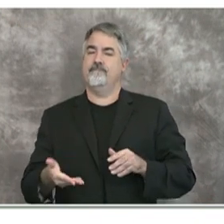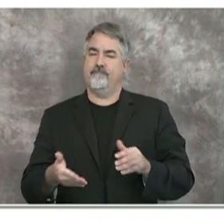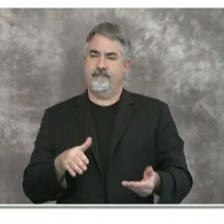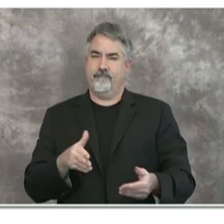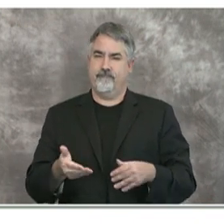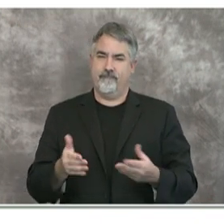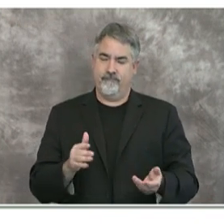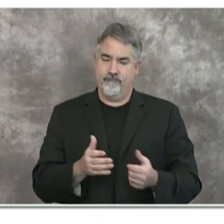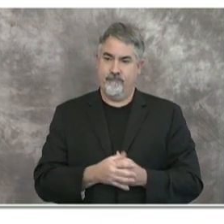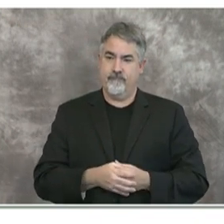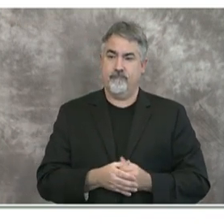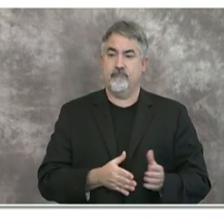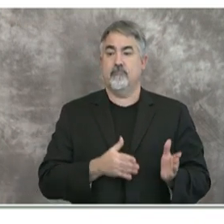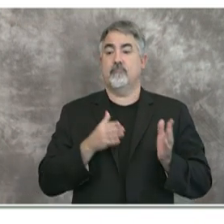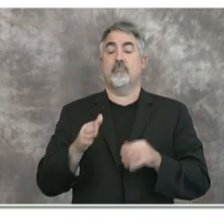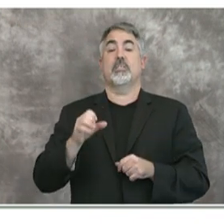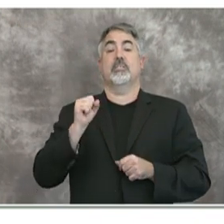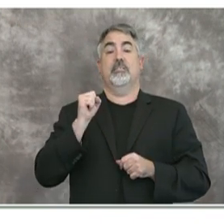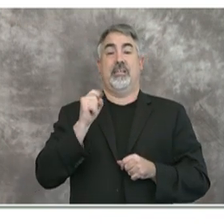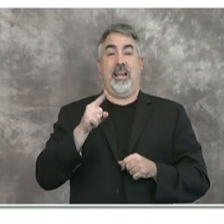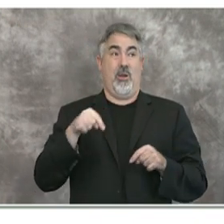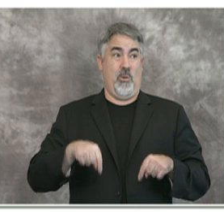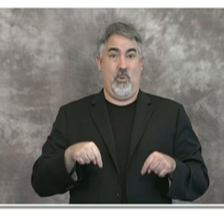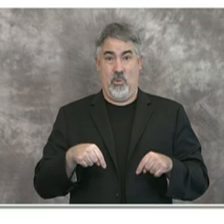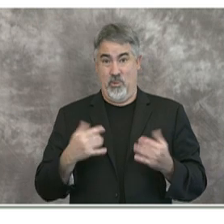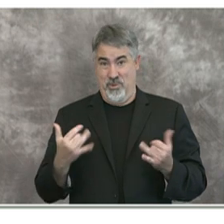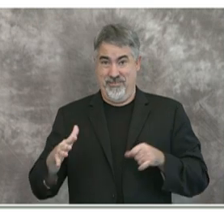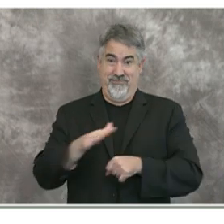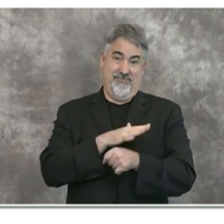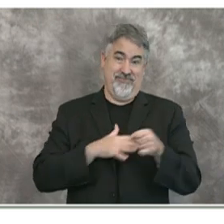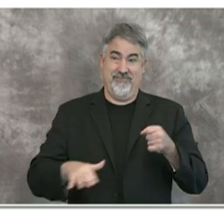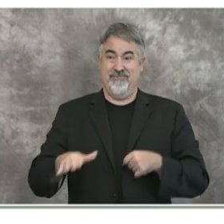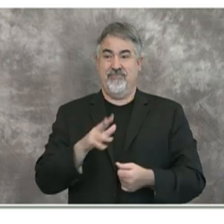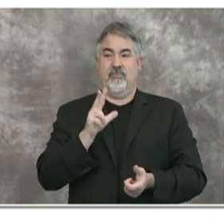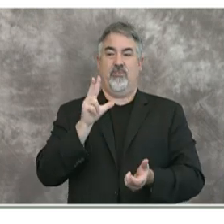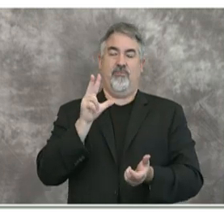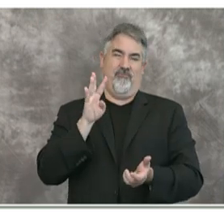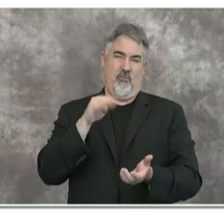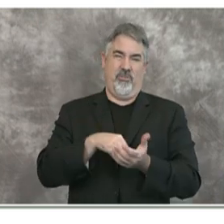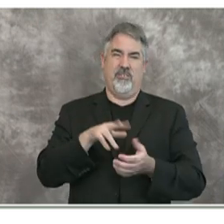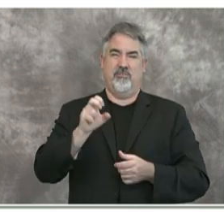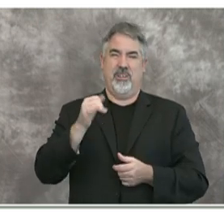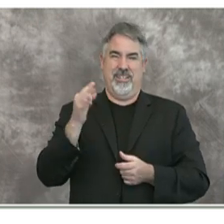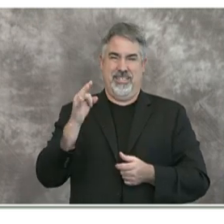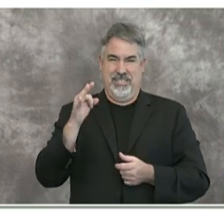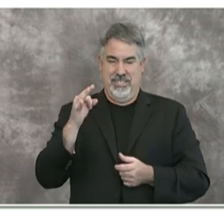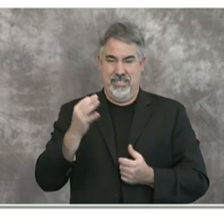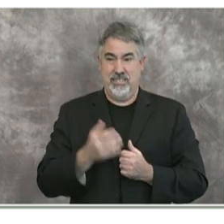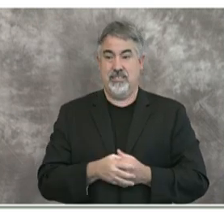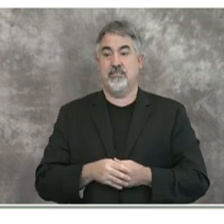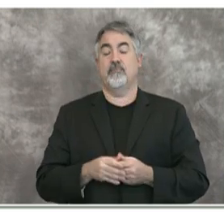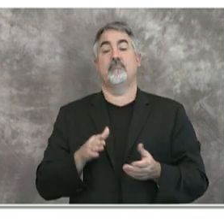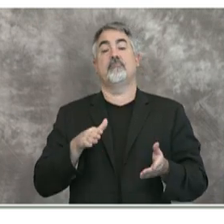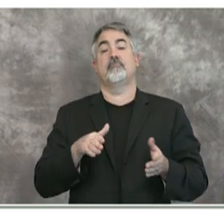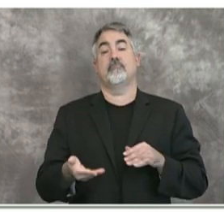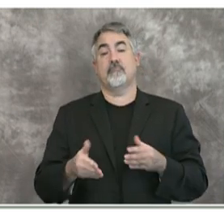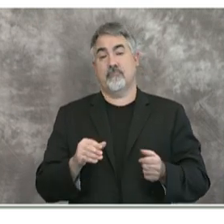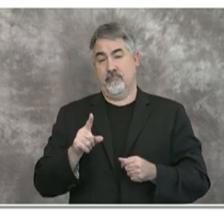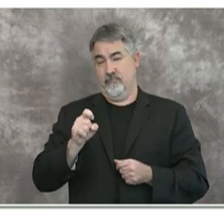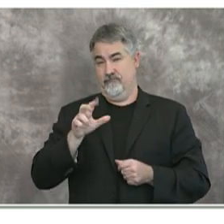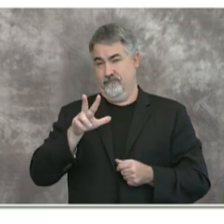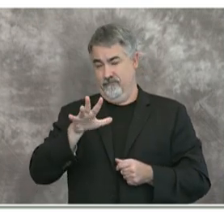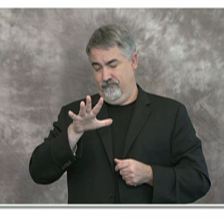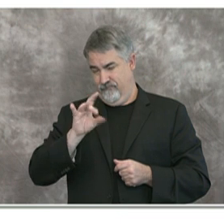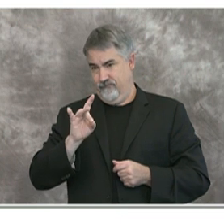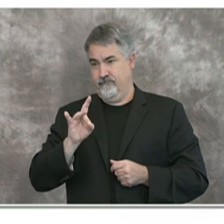2,398 deaths. Today, the County of San Diego is reporting 4,319 cases, which is